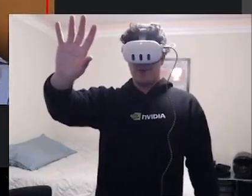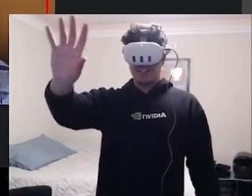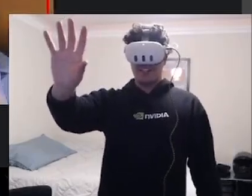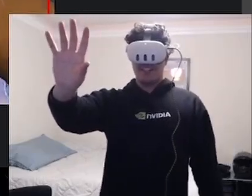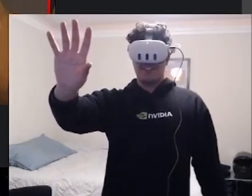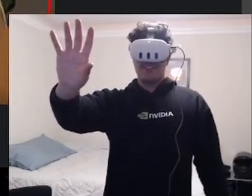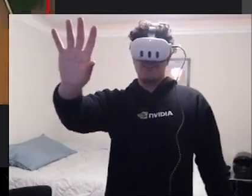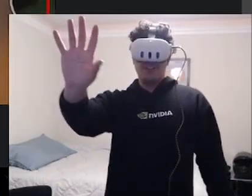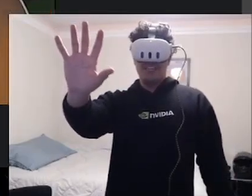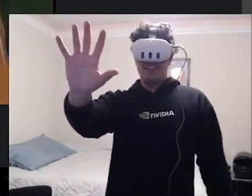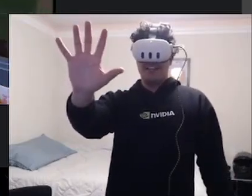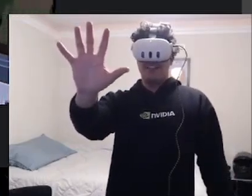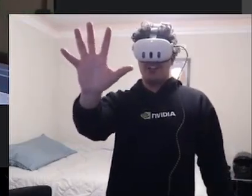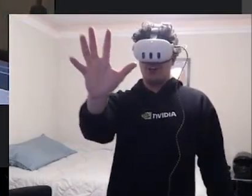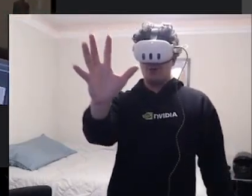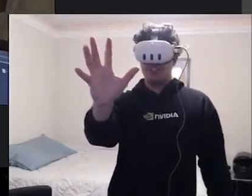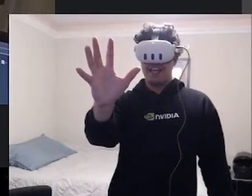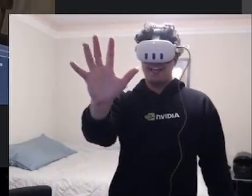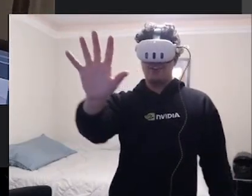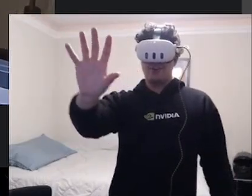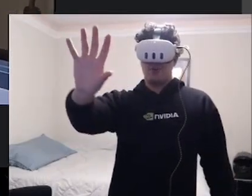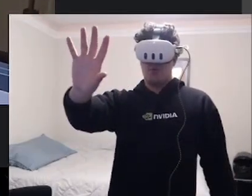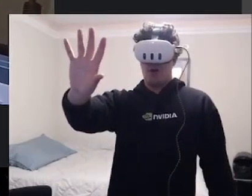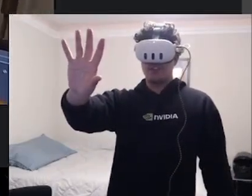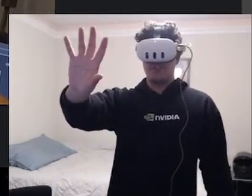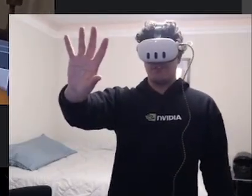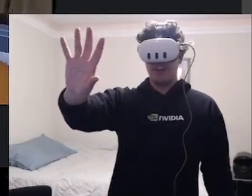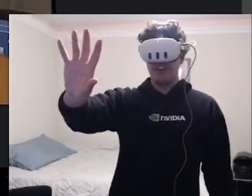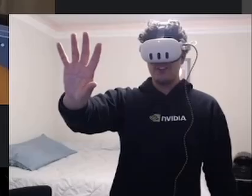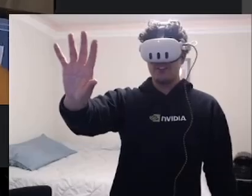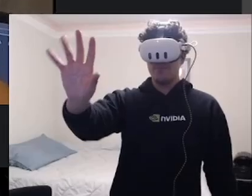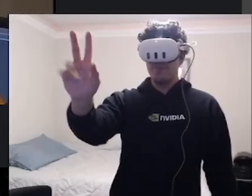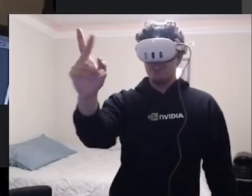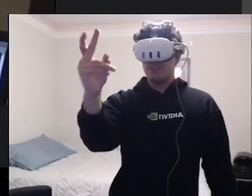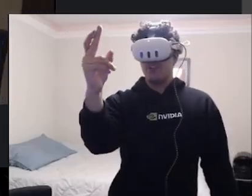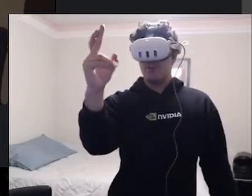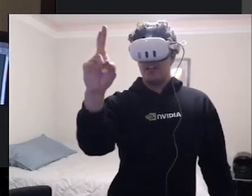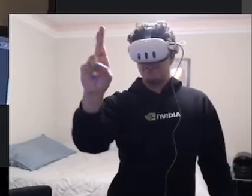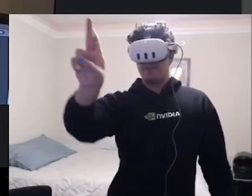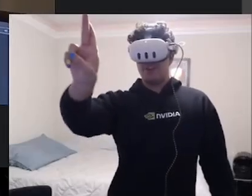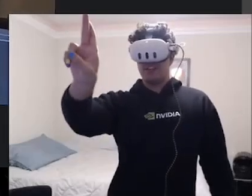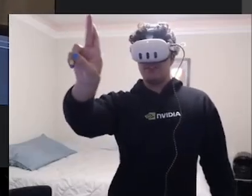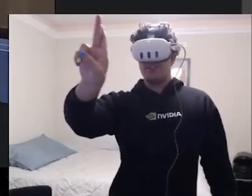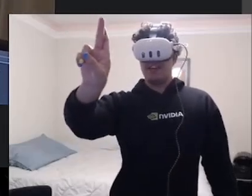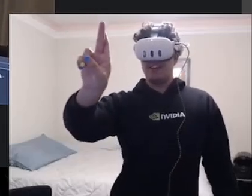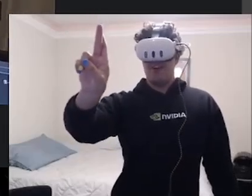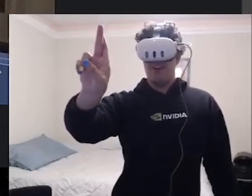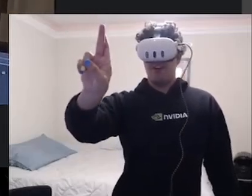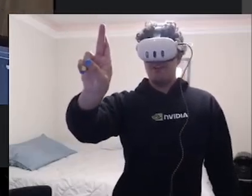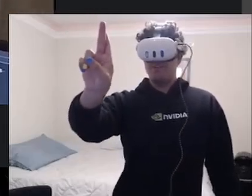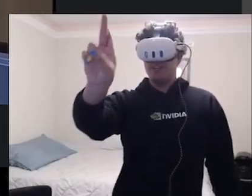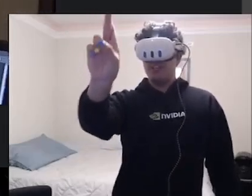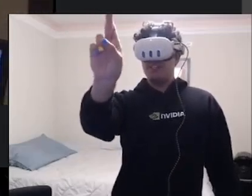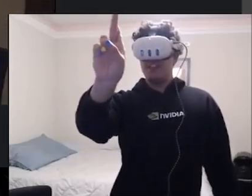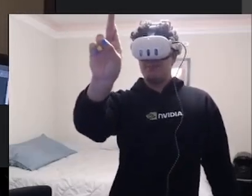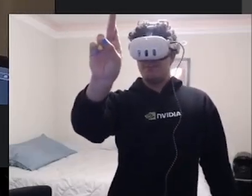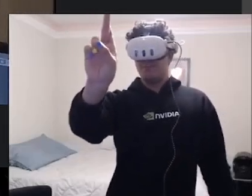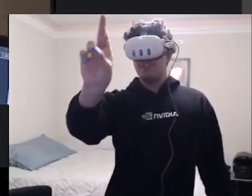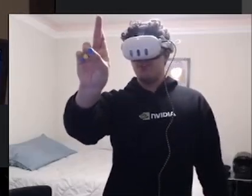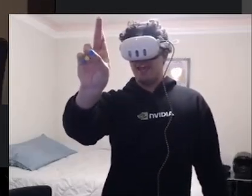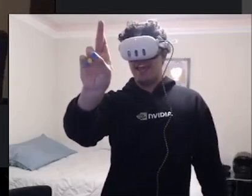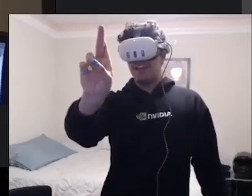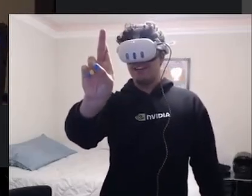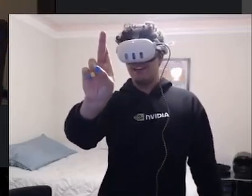the Quest doesn't really let the ghost hand cross fingers. So if I'm trying to sign an R, you can see that